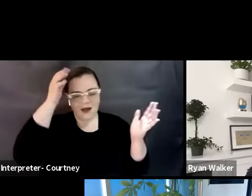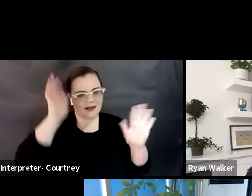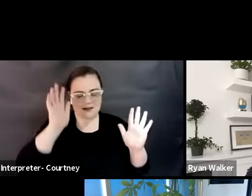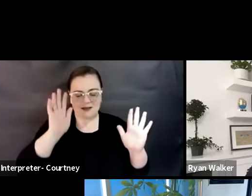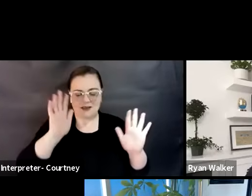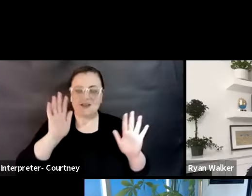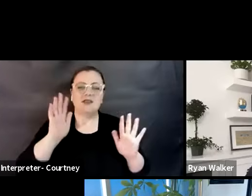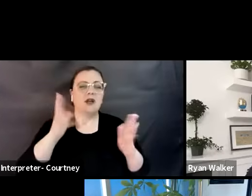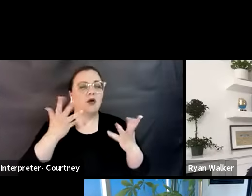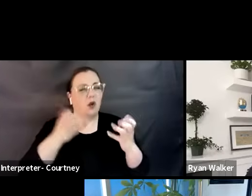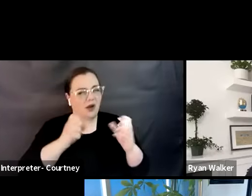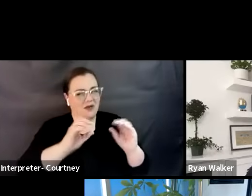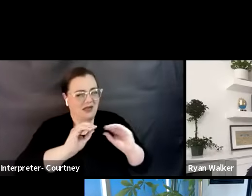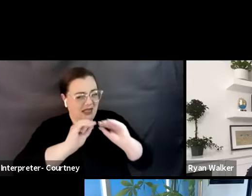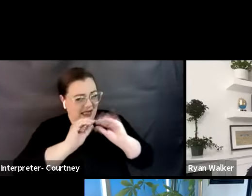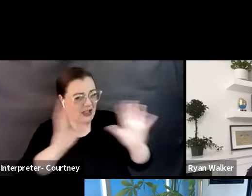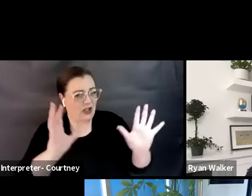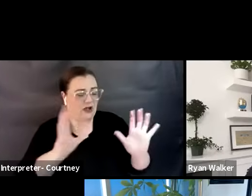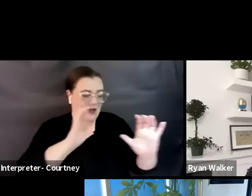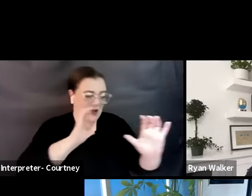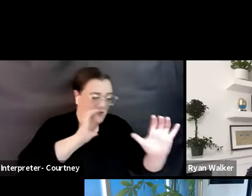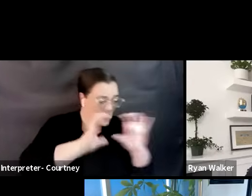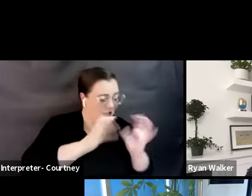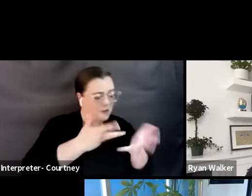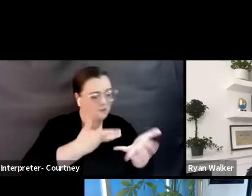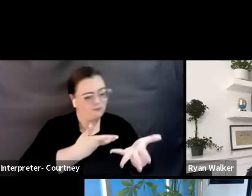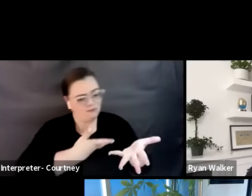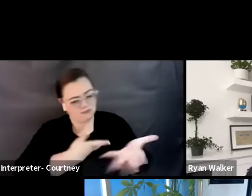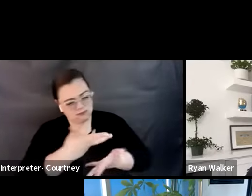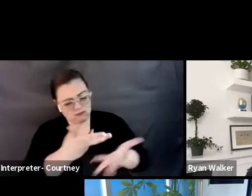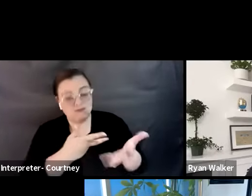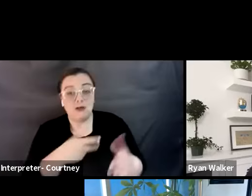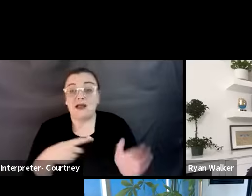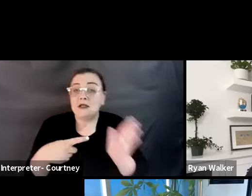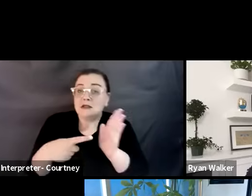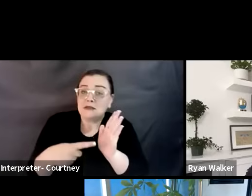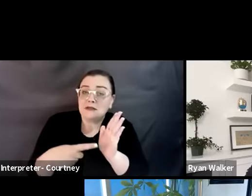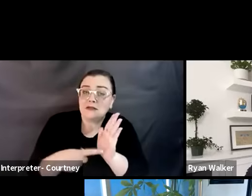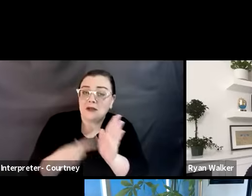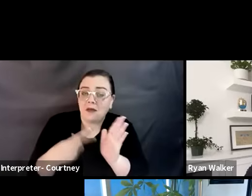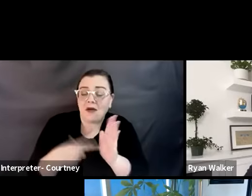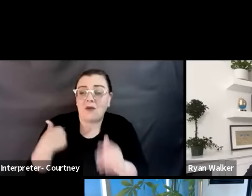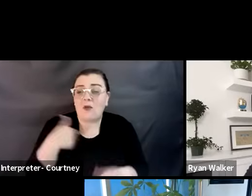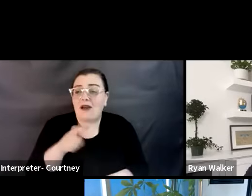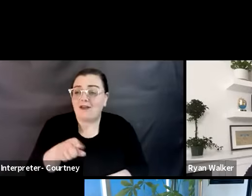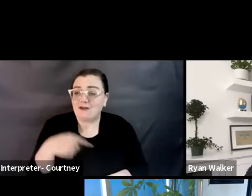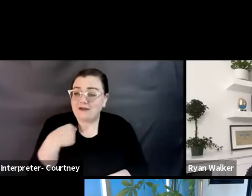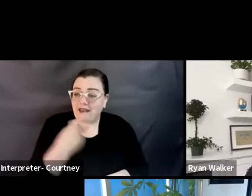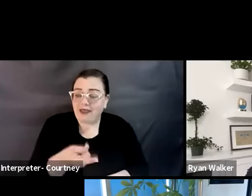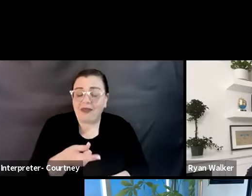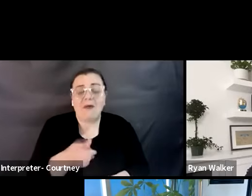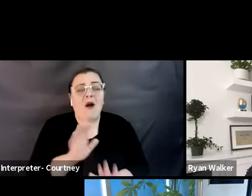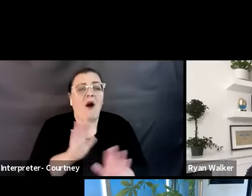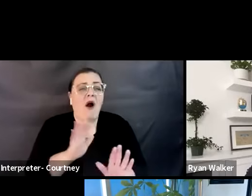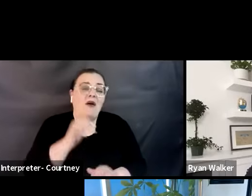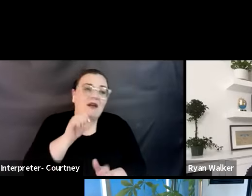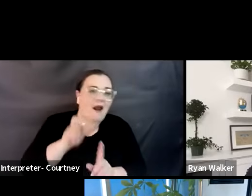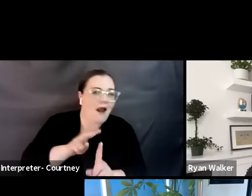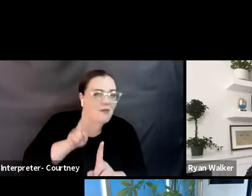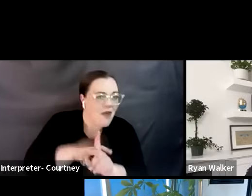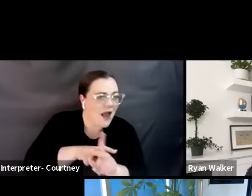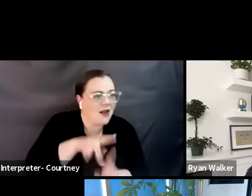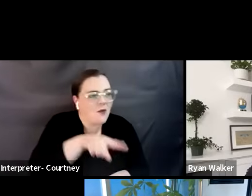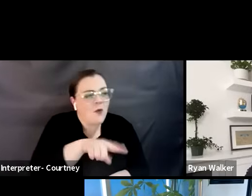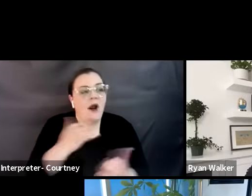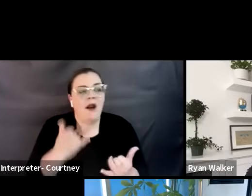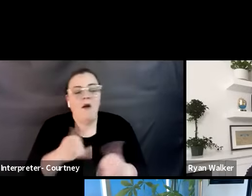so we want to be as proactive and productive by at times dispelling some of the things that don't apply to them in their career,